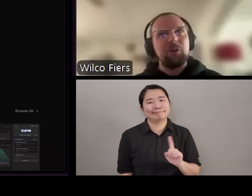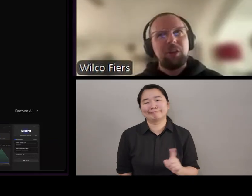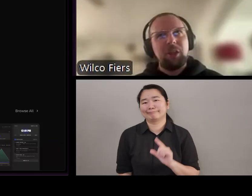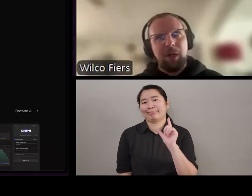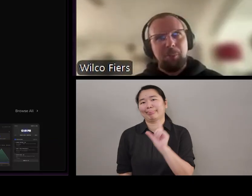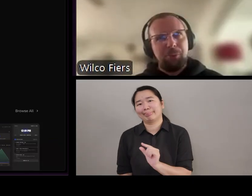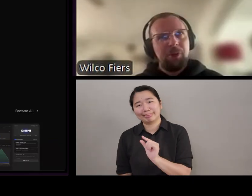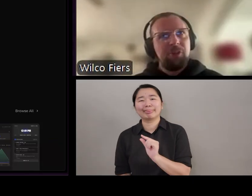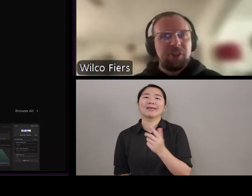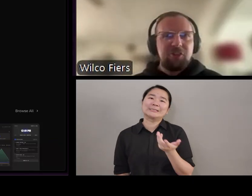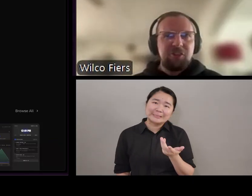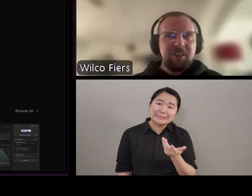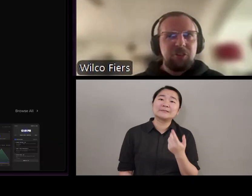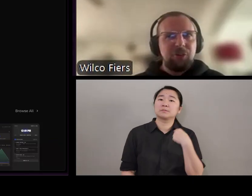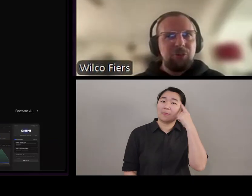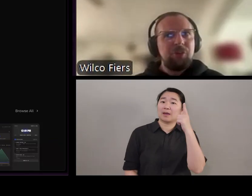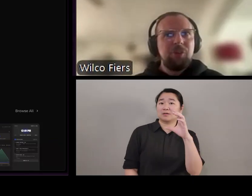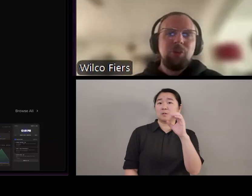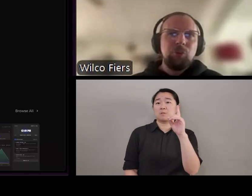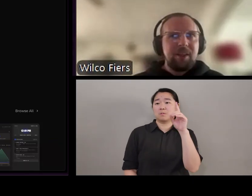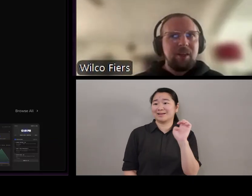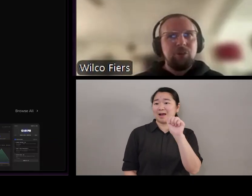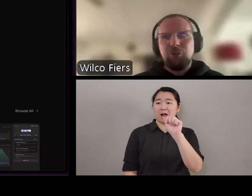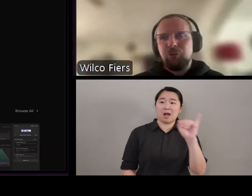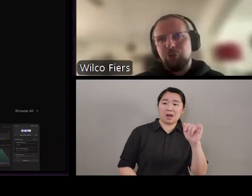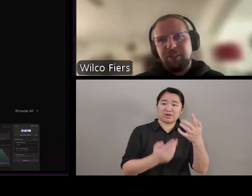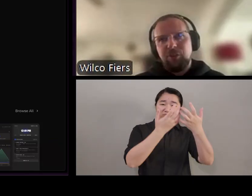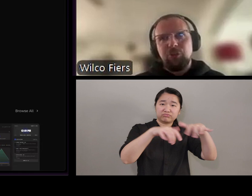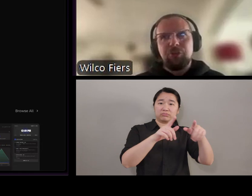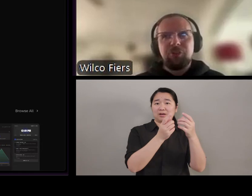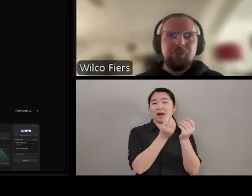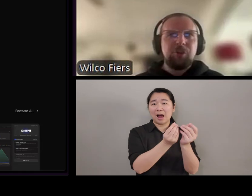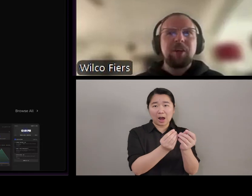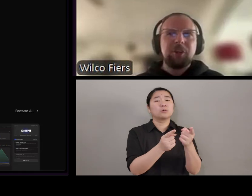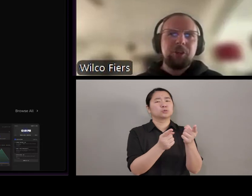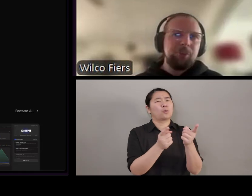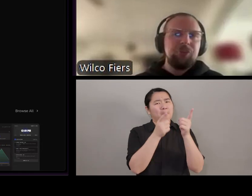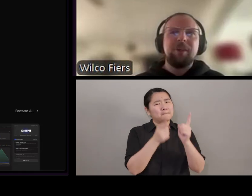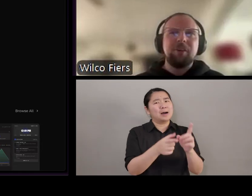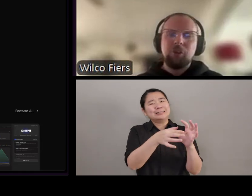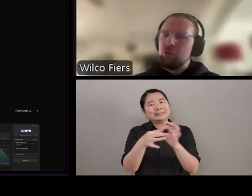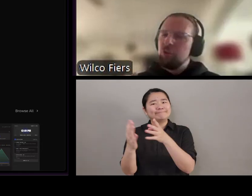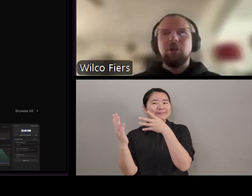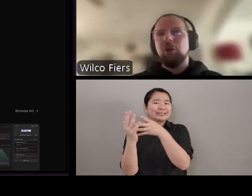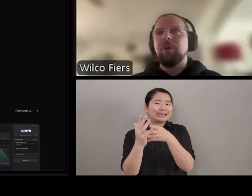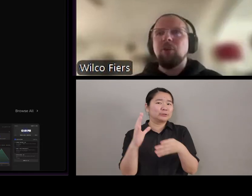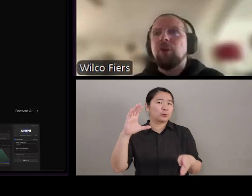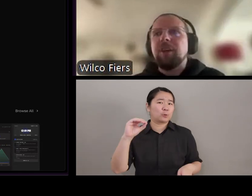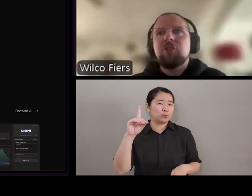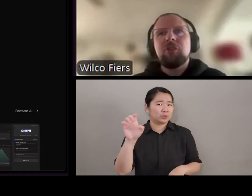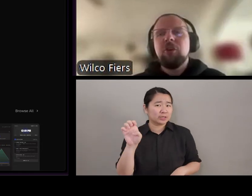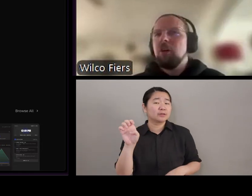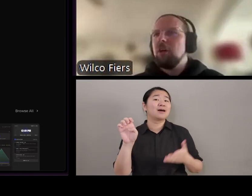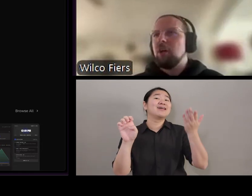possibly going to keep up testing this code? Right now, the tools we use require a human to either go in